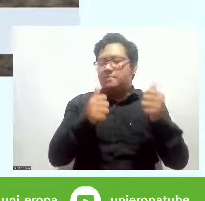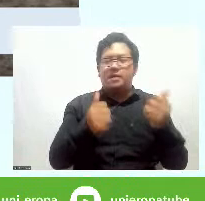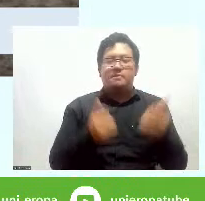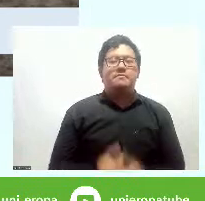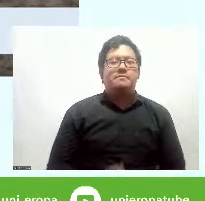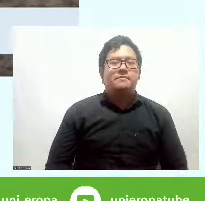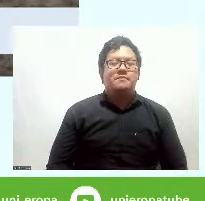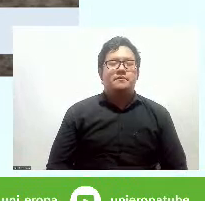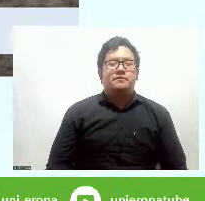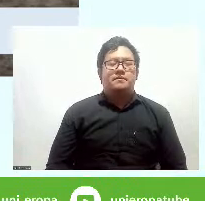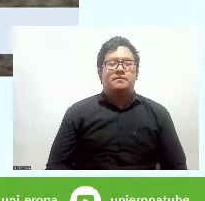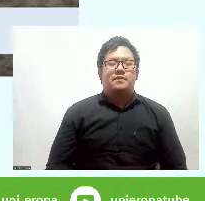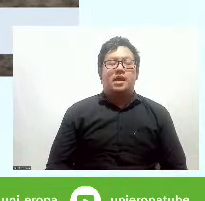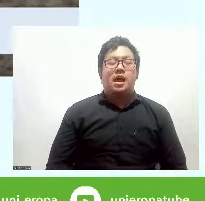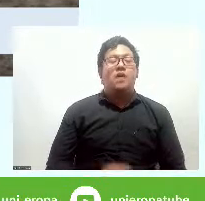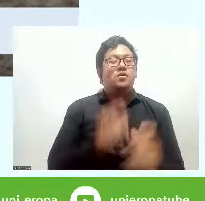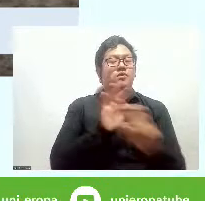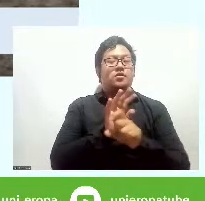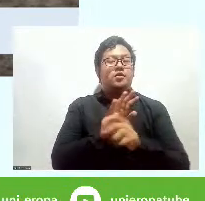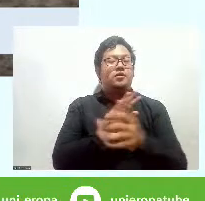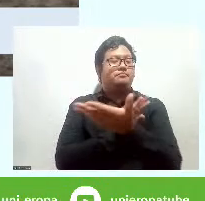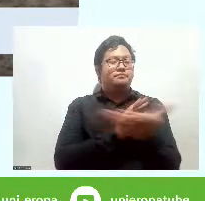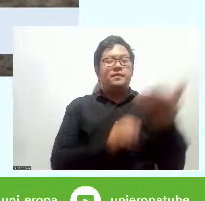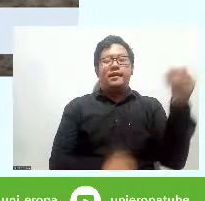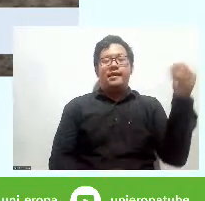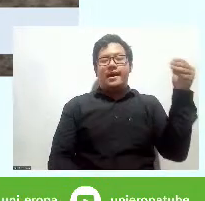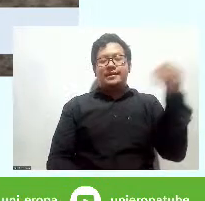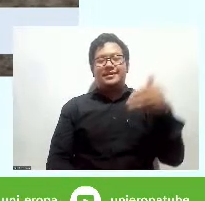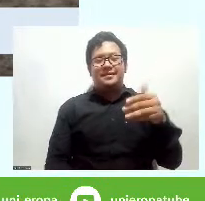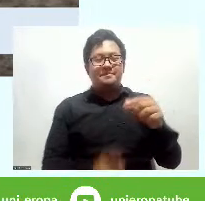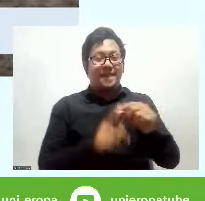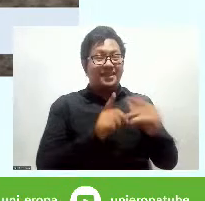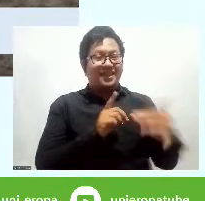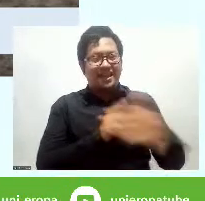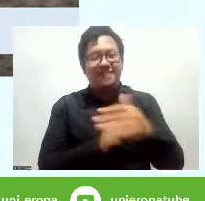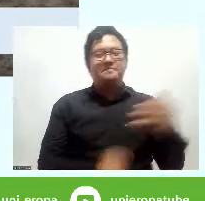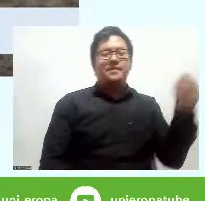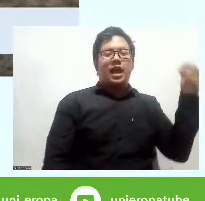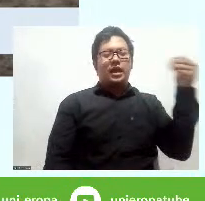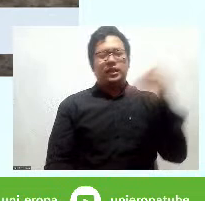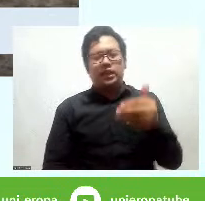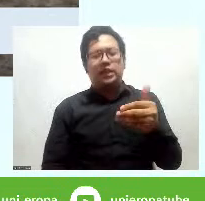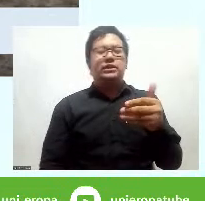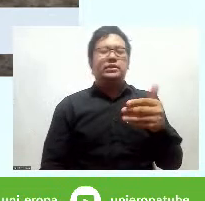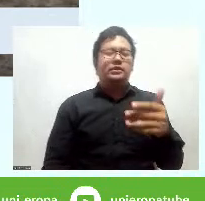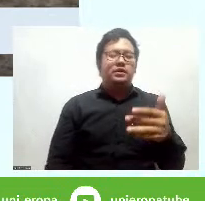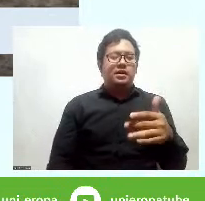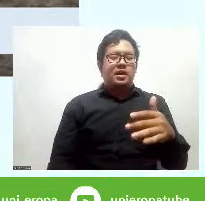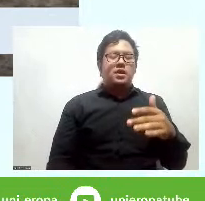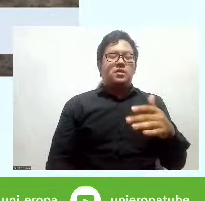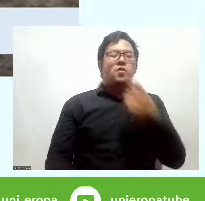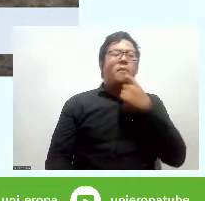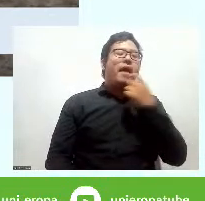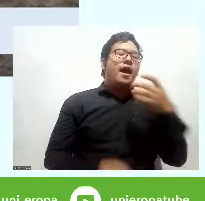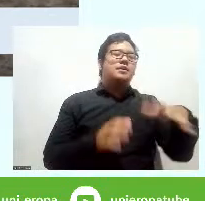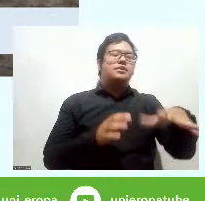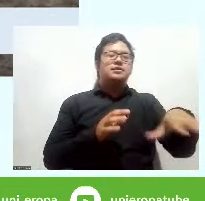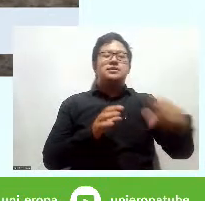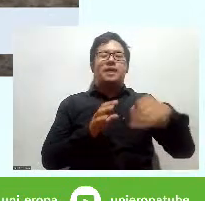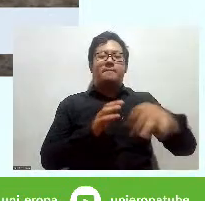fine thank you so much for something that we can do it was